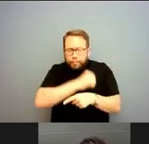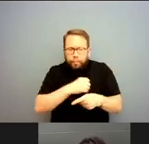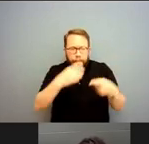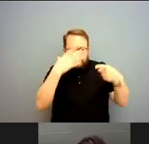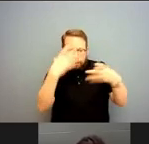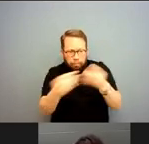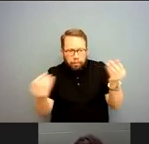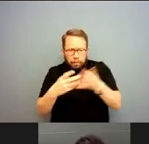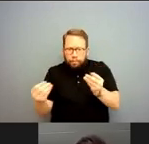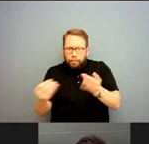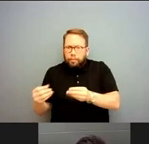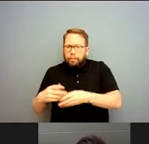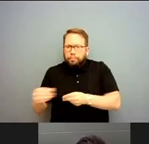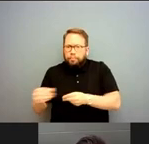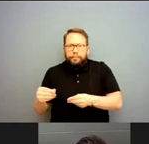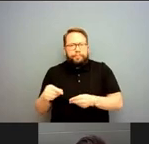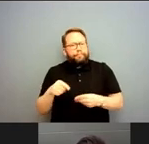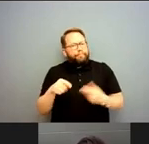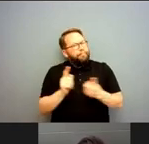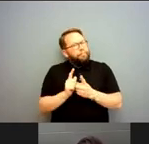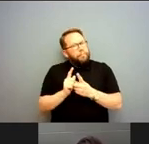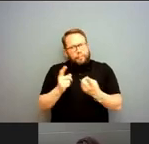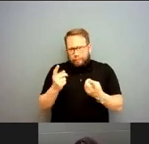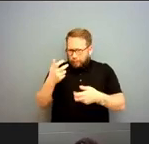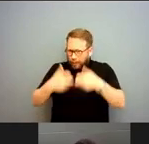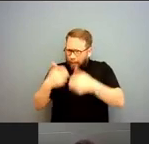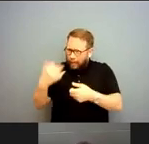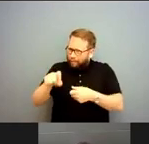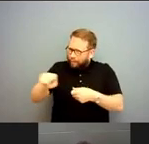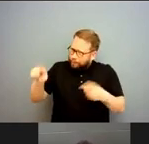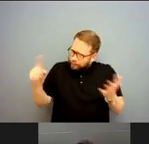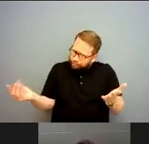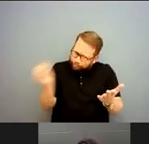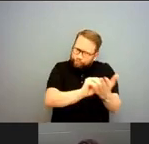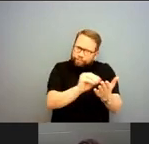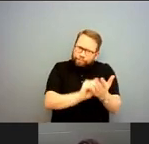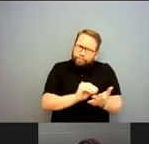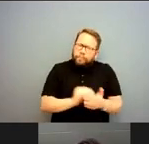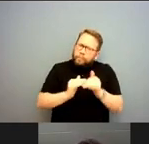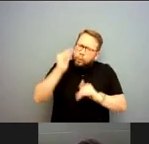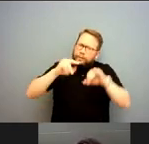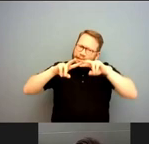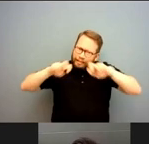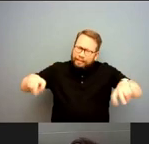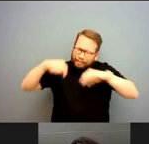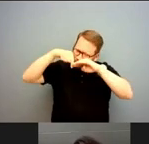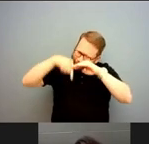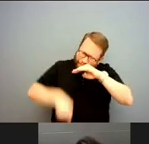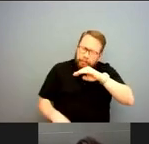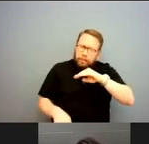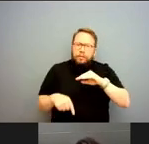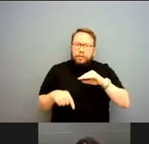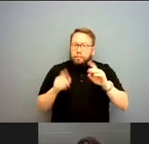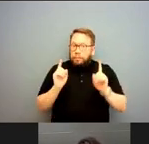actions, we need more resources. Finland has committed to everything that I have listed in my speech today.